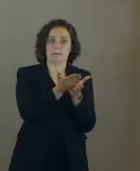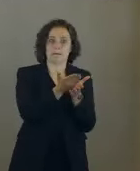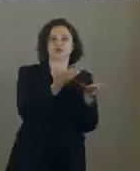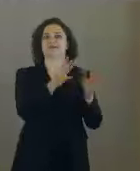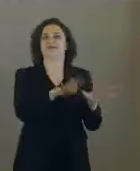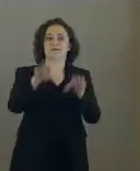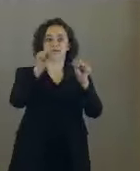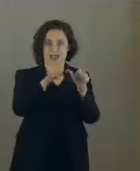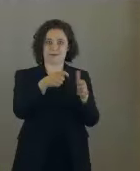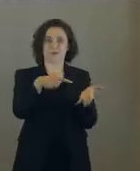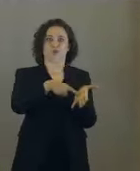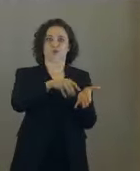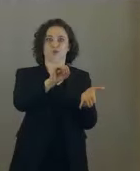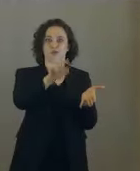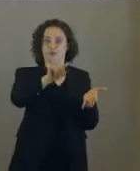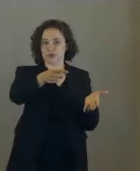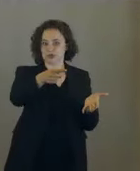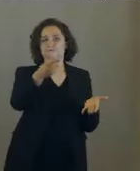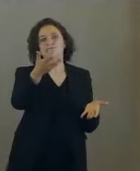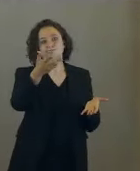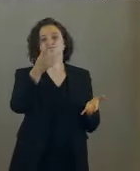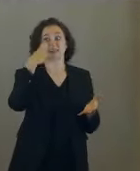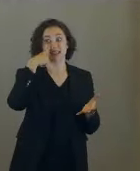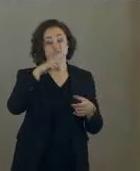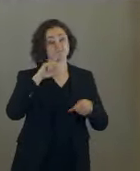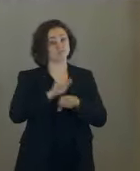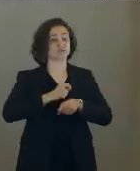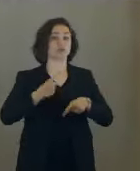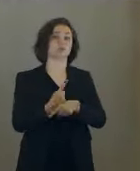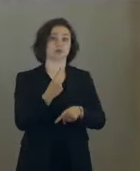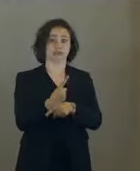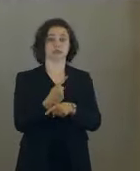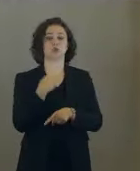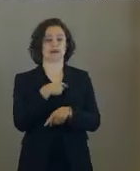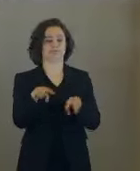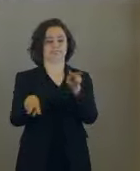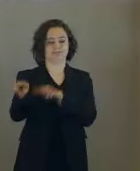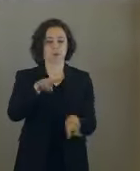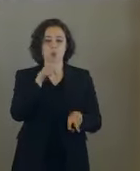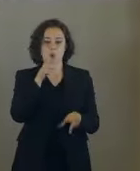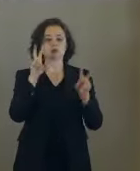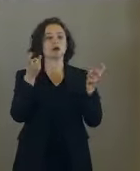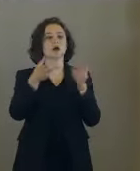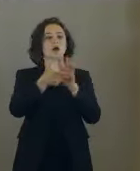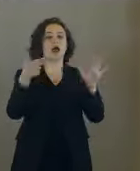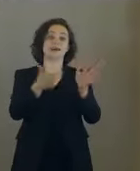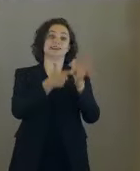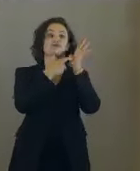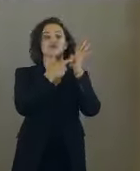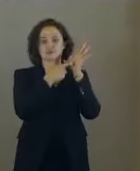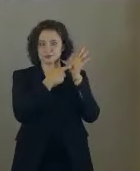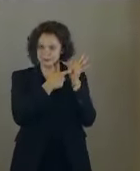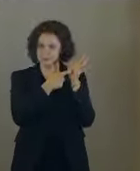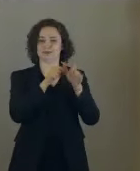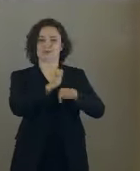And so along those lines, I think it's appropriate that we take a look at who would be essential personnel who would have to make sure that the lights stayed